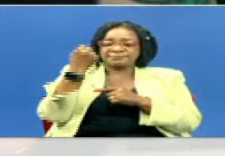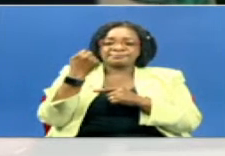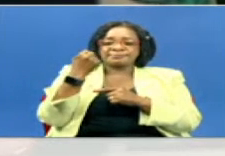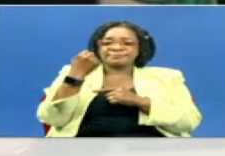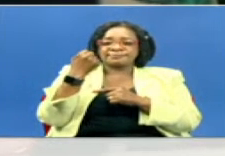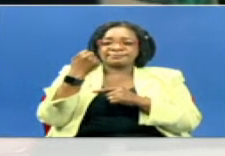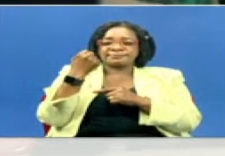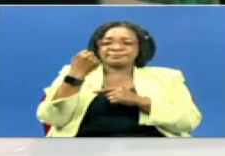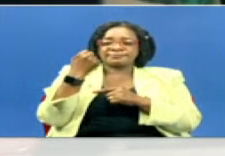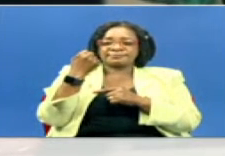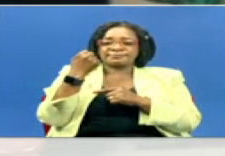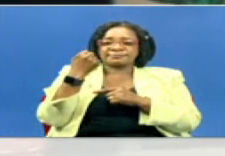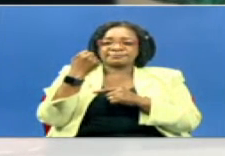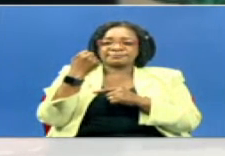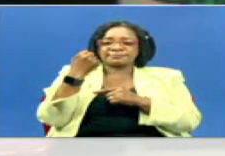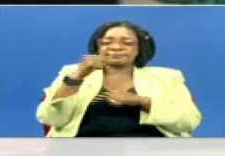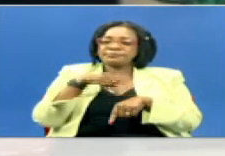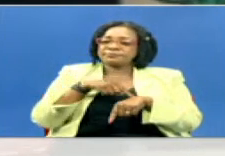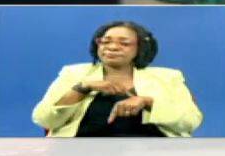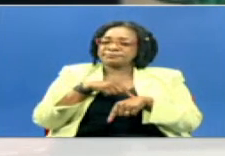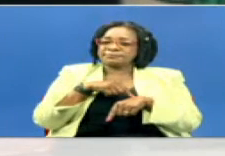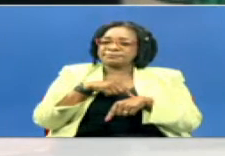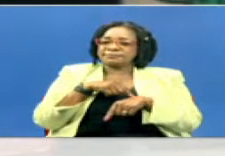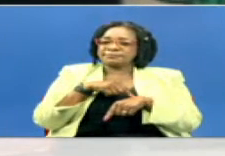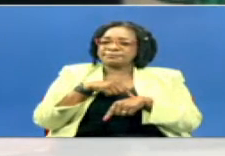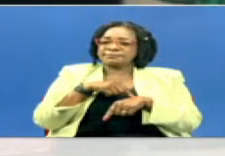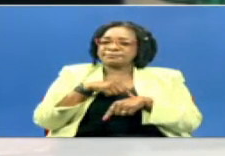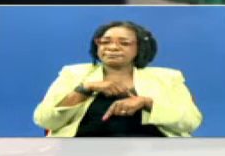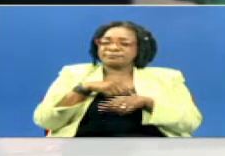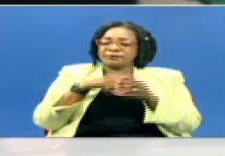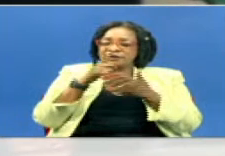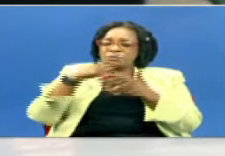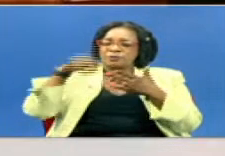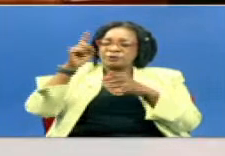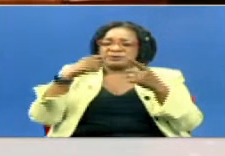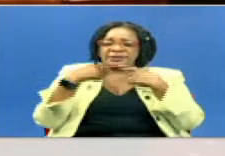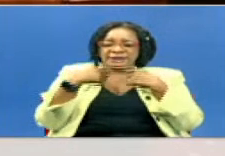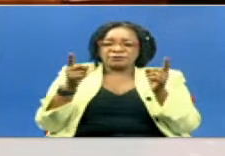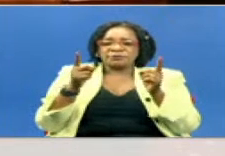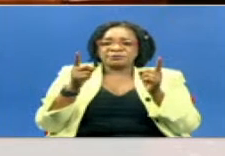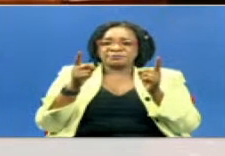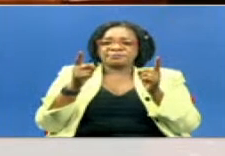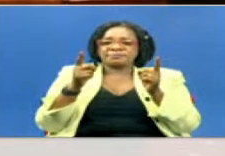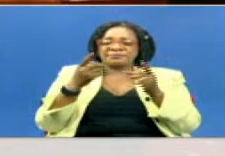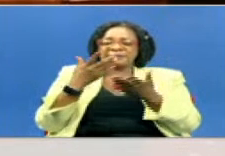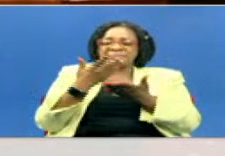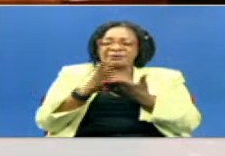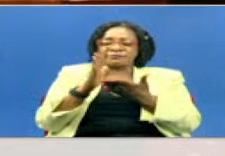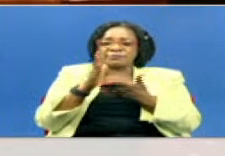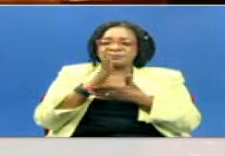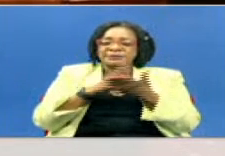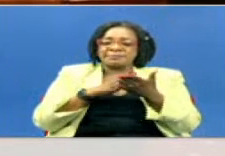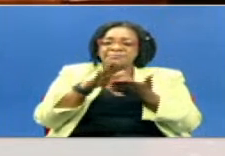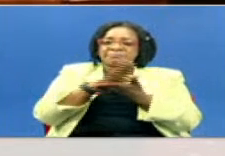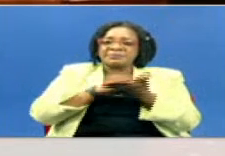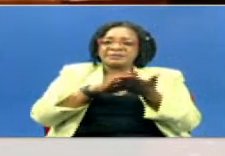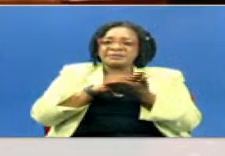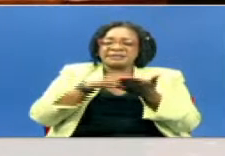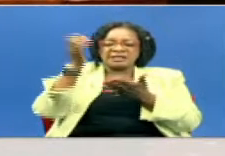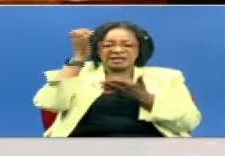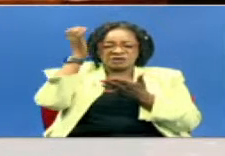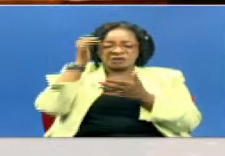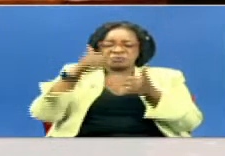first of all, when the win was announced, apart from some places in Eldoret, which is